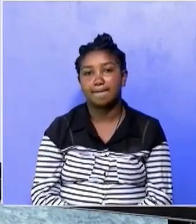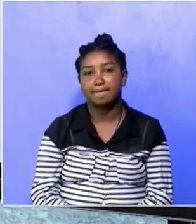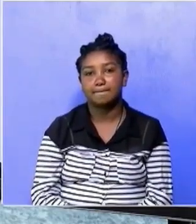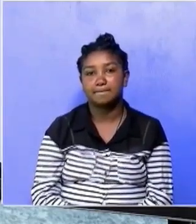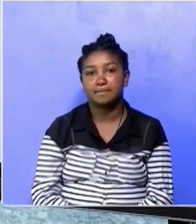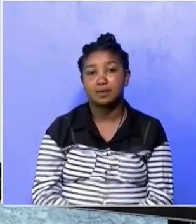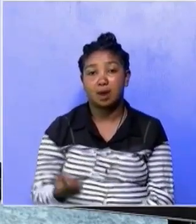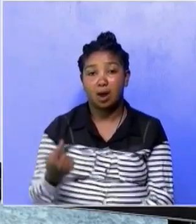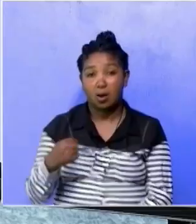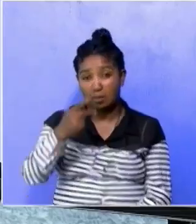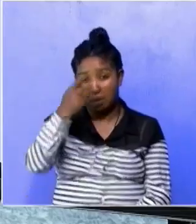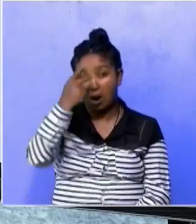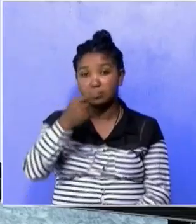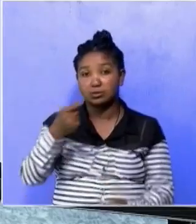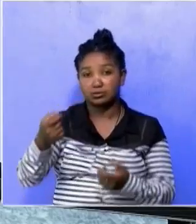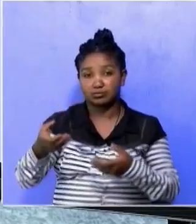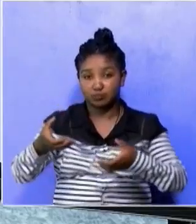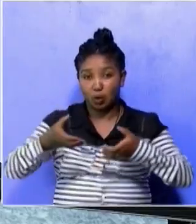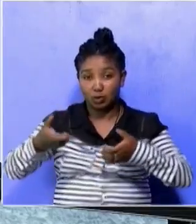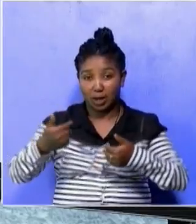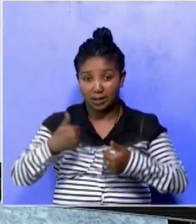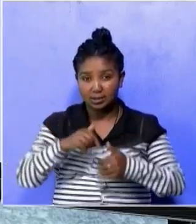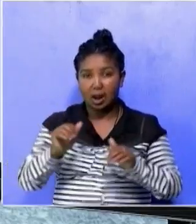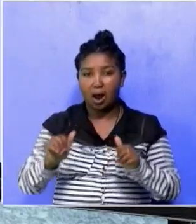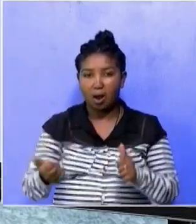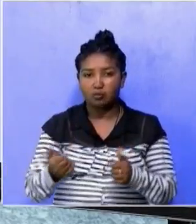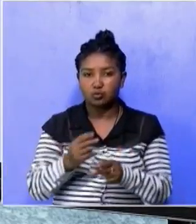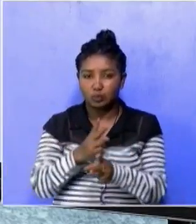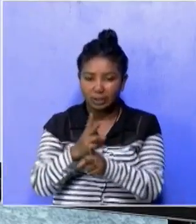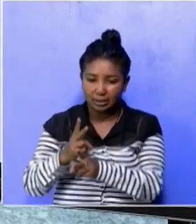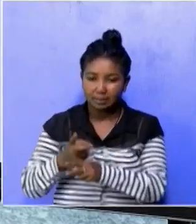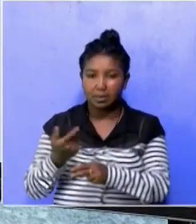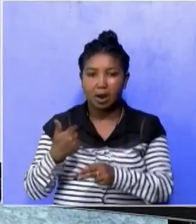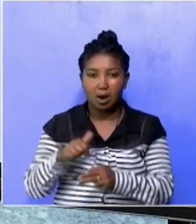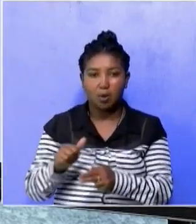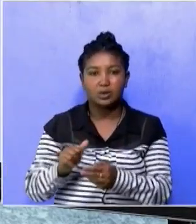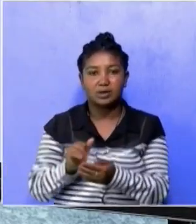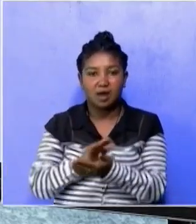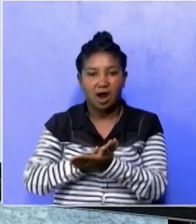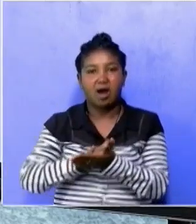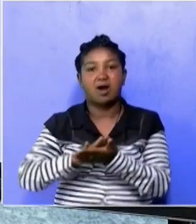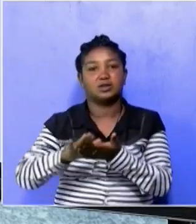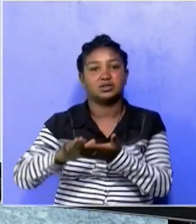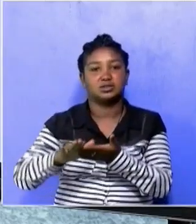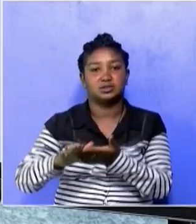Our parents taught us how to keep